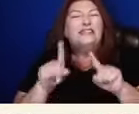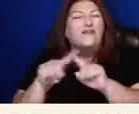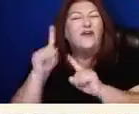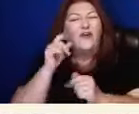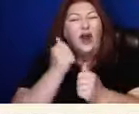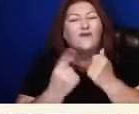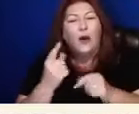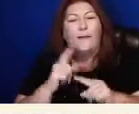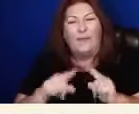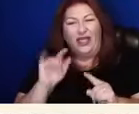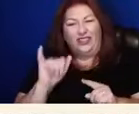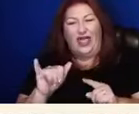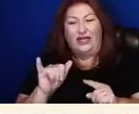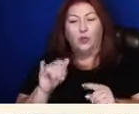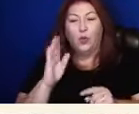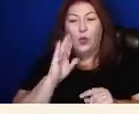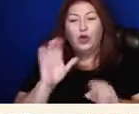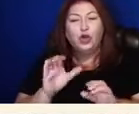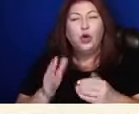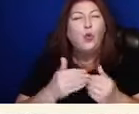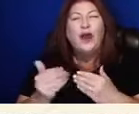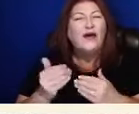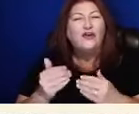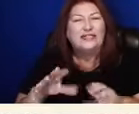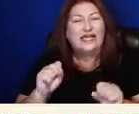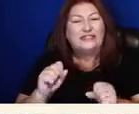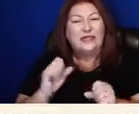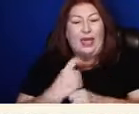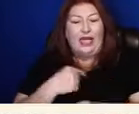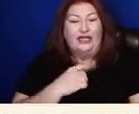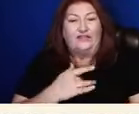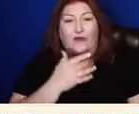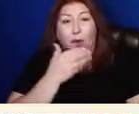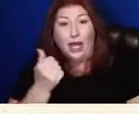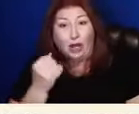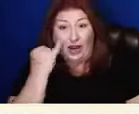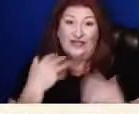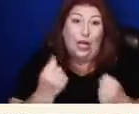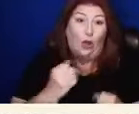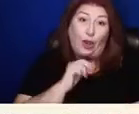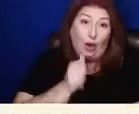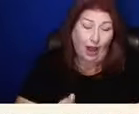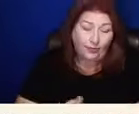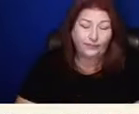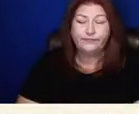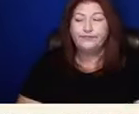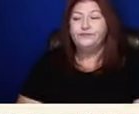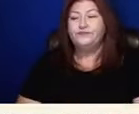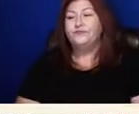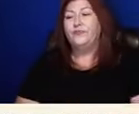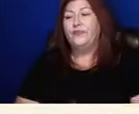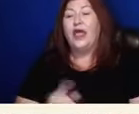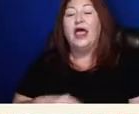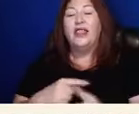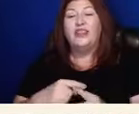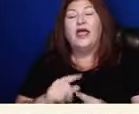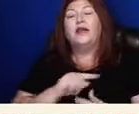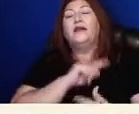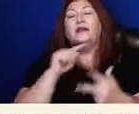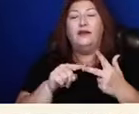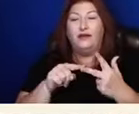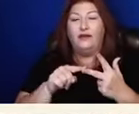what we'll do, whatever it takes to make us feel better, whether it's healthy for us or not. Okay. Then we get into the